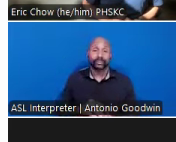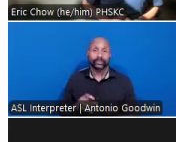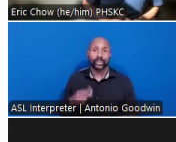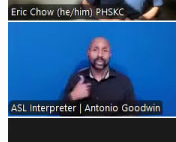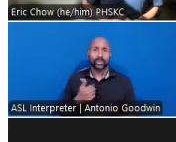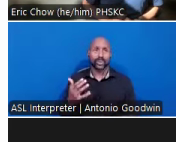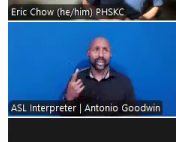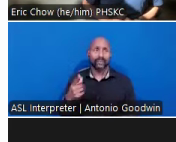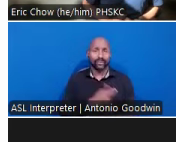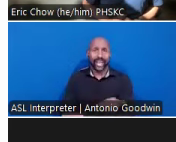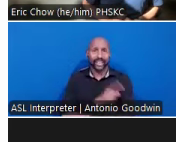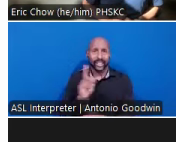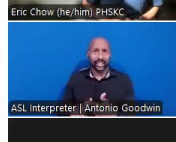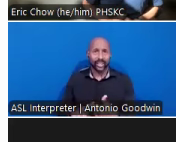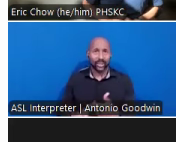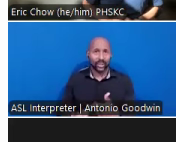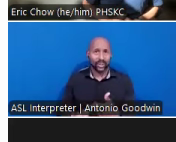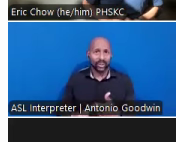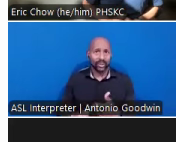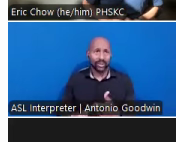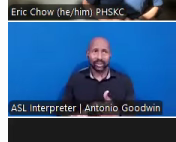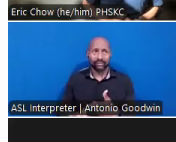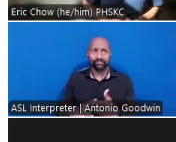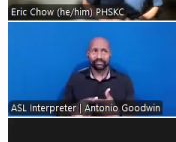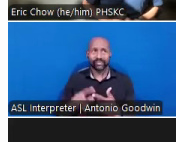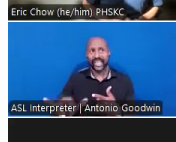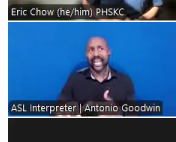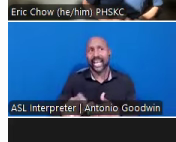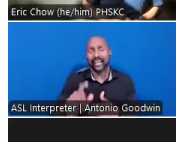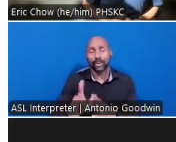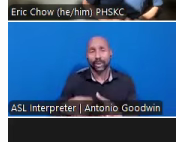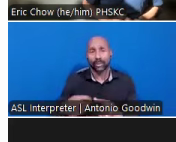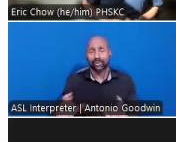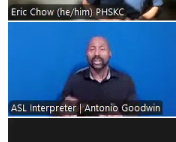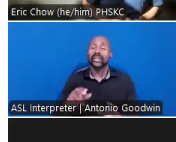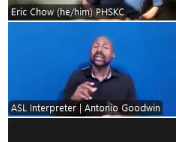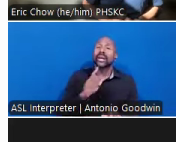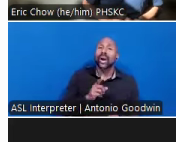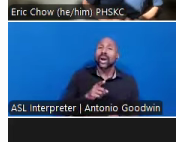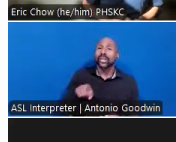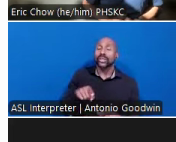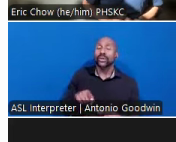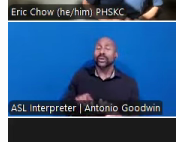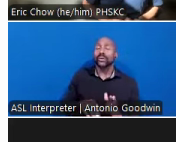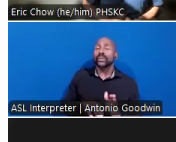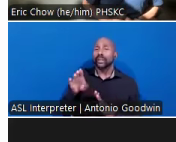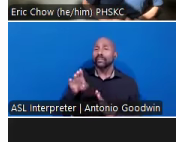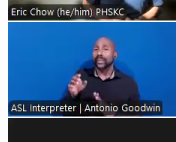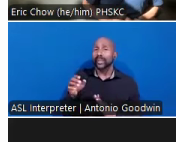that time. Are you guys developing a new mRNA around that time, looking at it